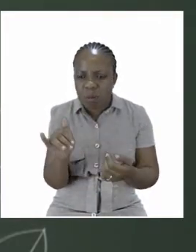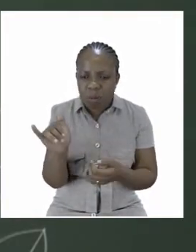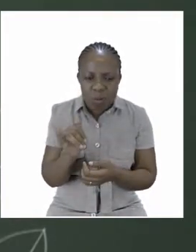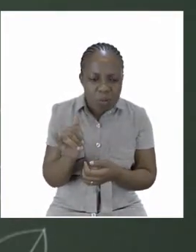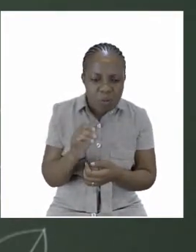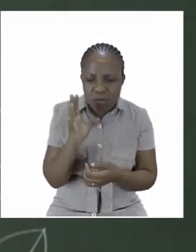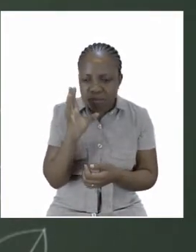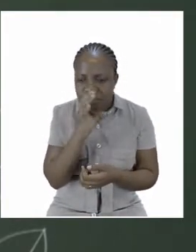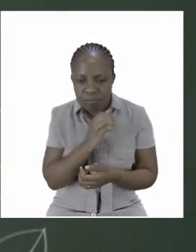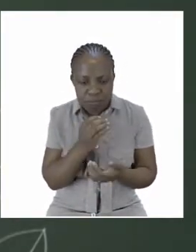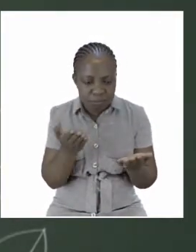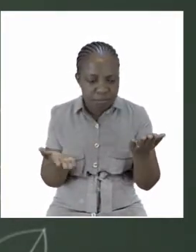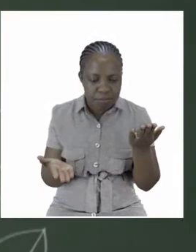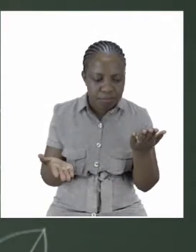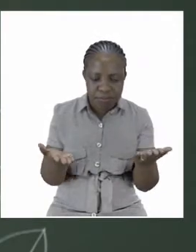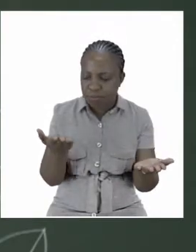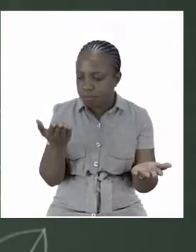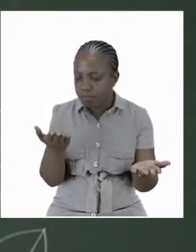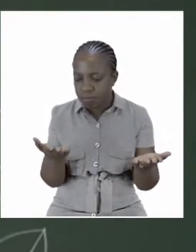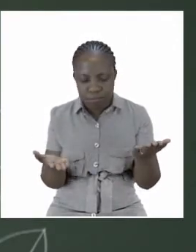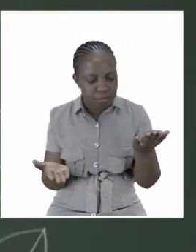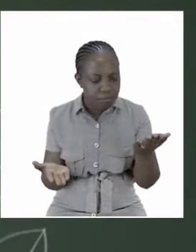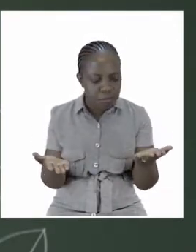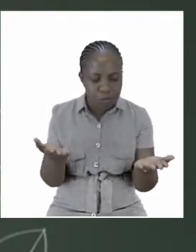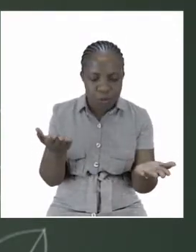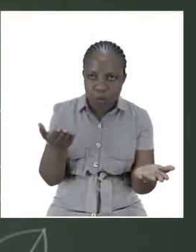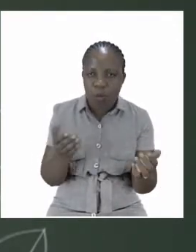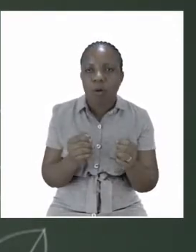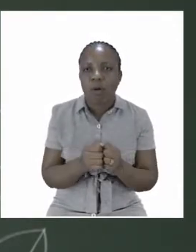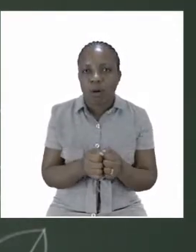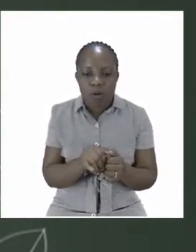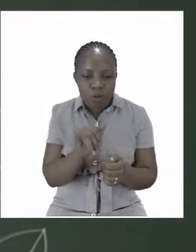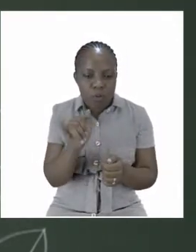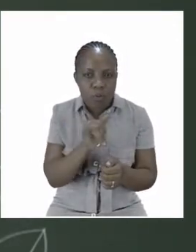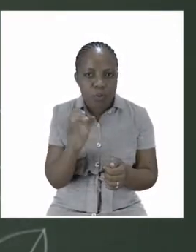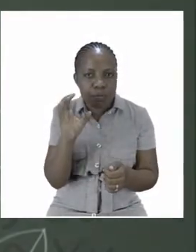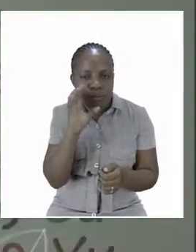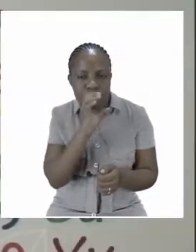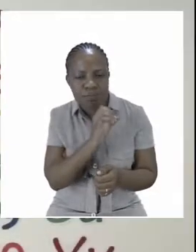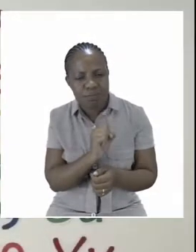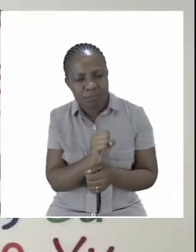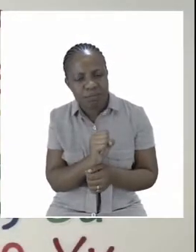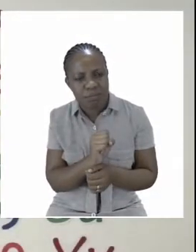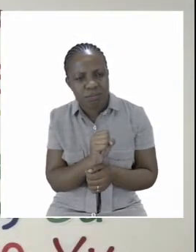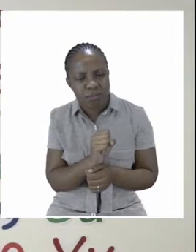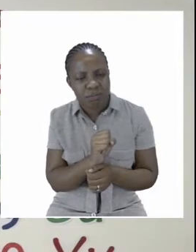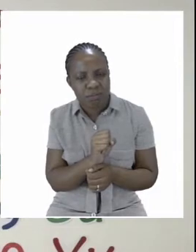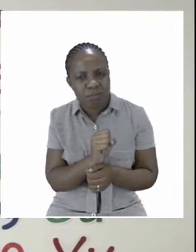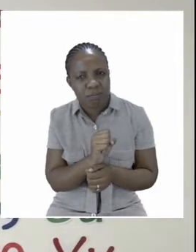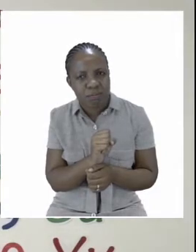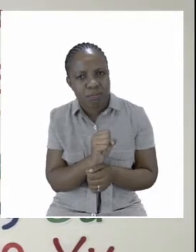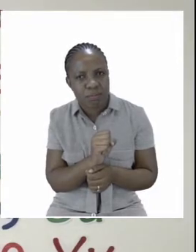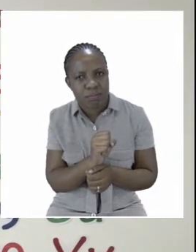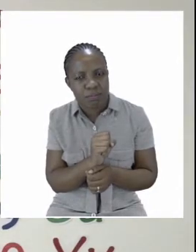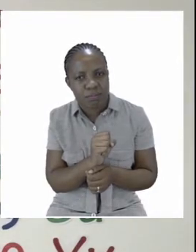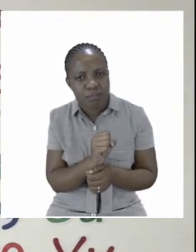No, because both of the petals are there. Should I put a stem?